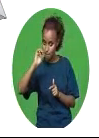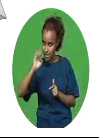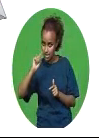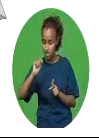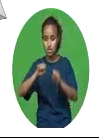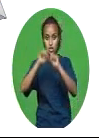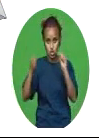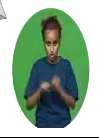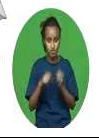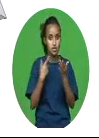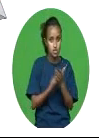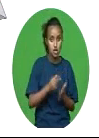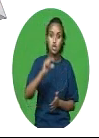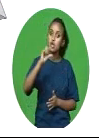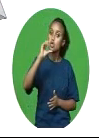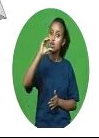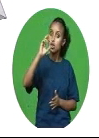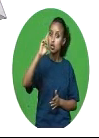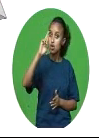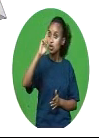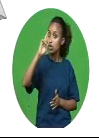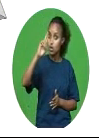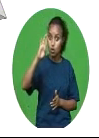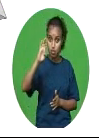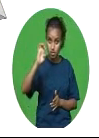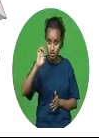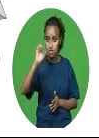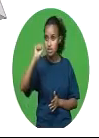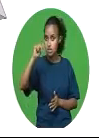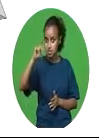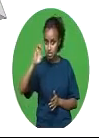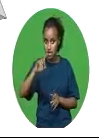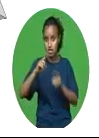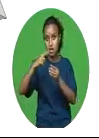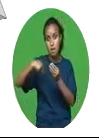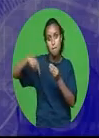are cube, sphere, and pyramid.